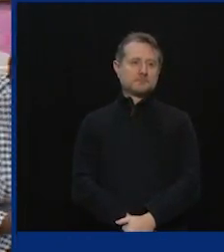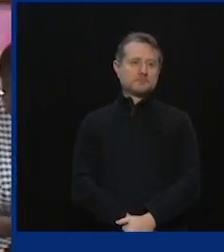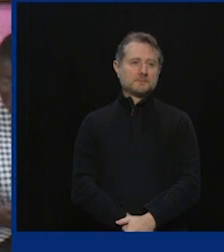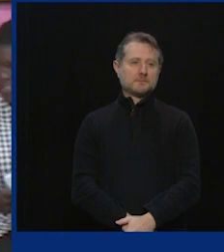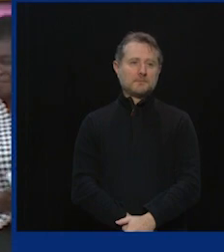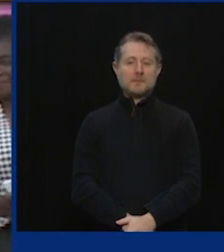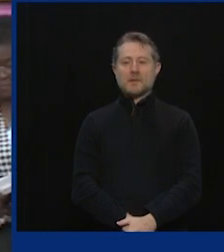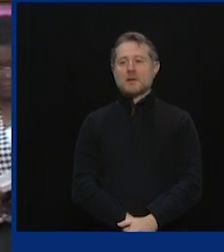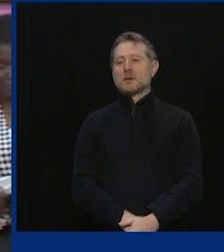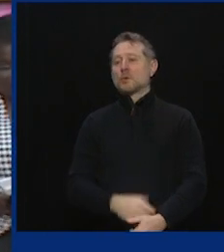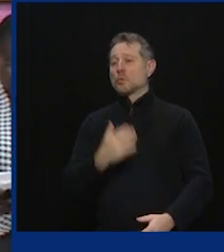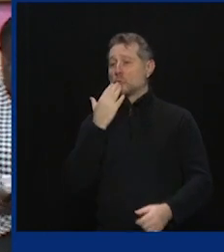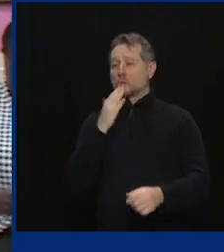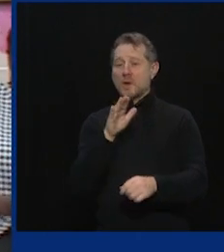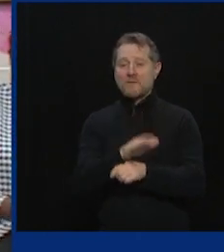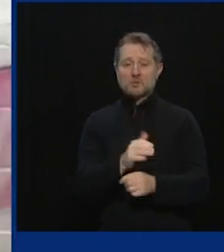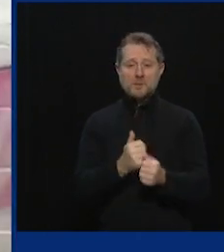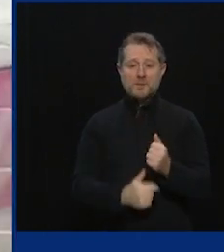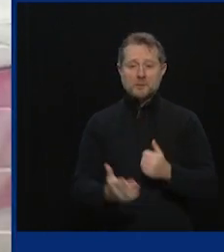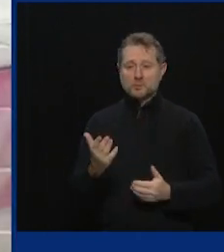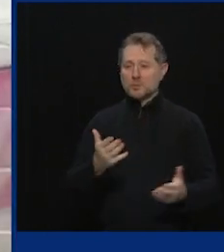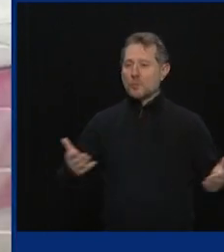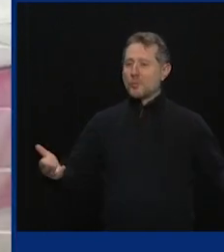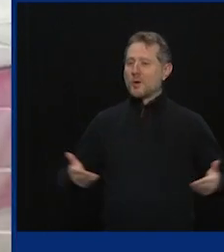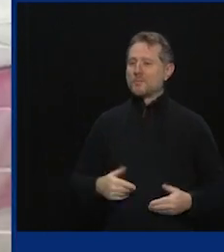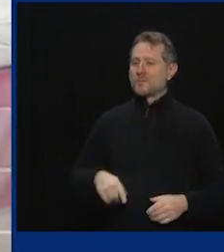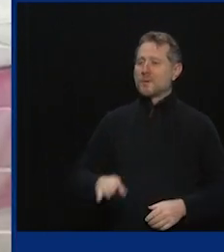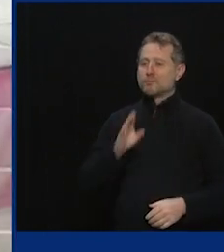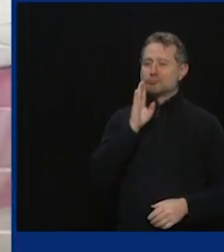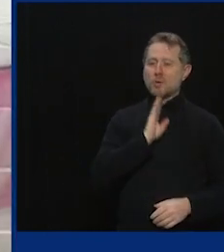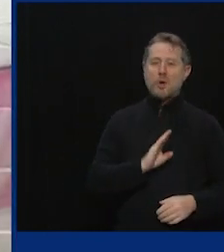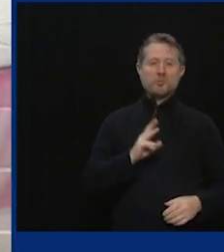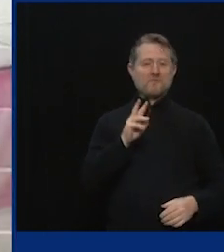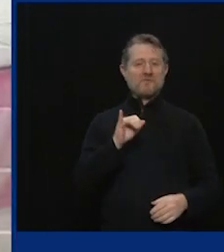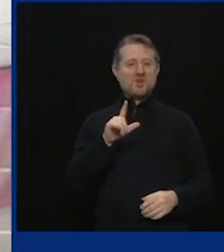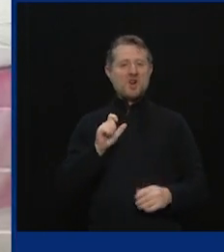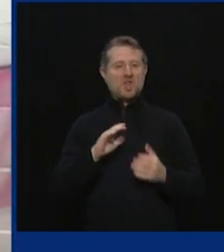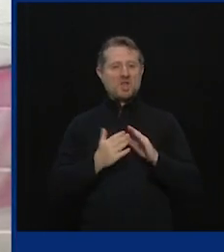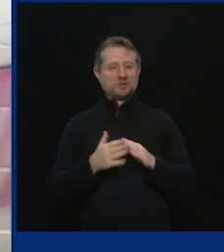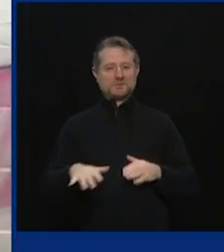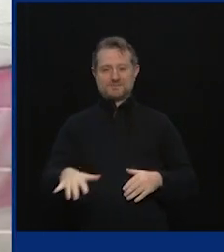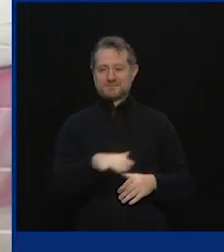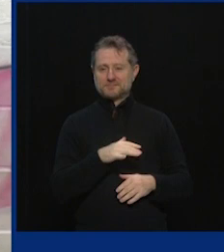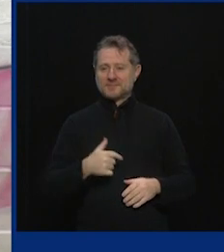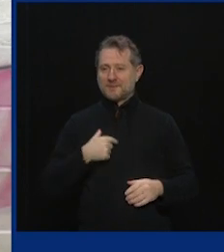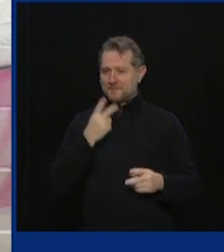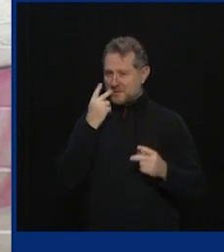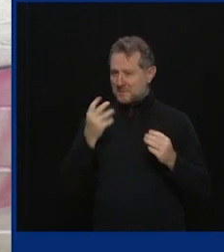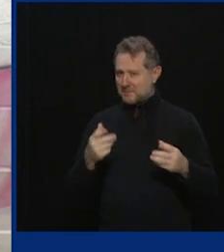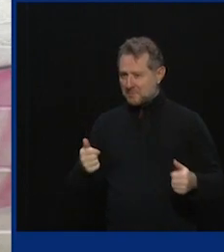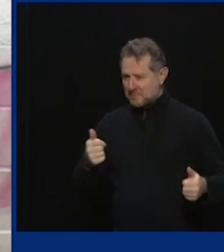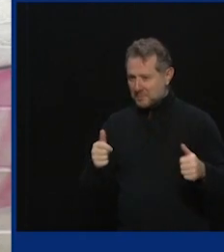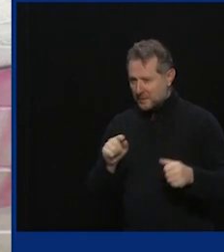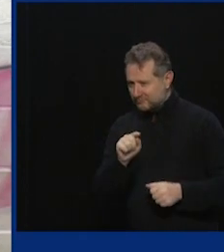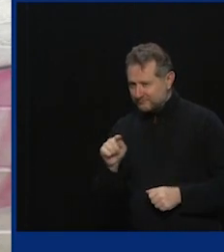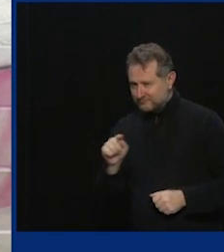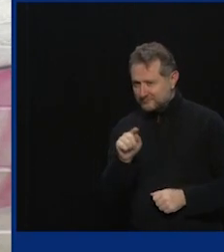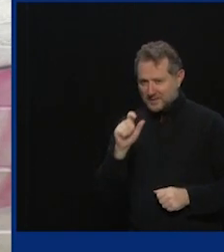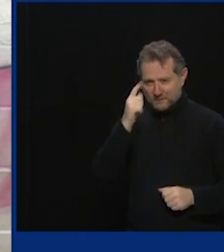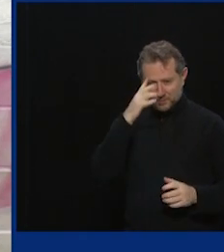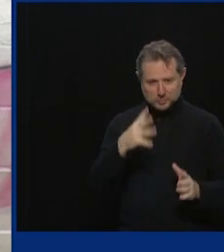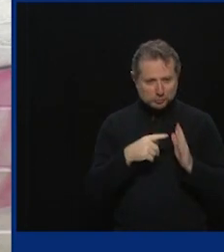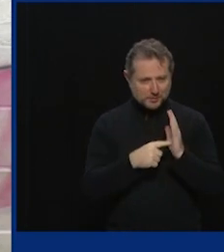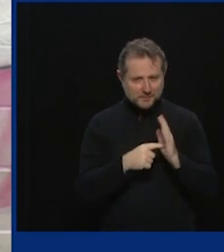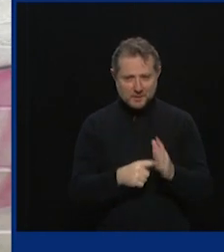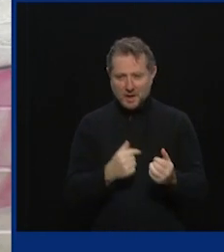Good afternoon, everyone, and welcome to Brownsville. It's great to be so many great elected officials and advocates to support feeding